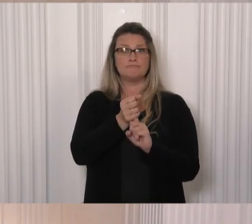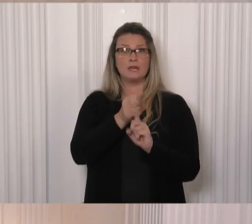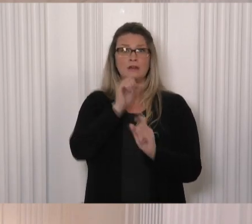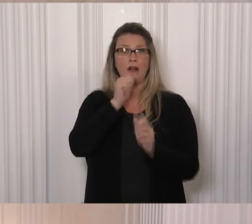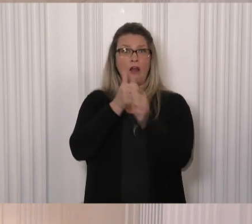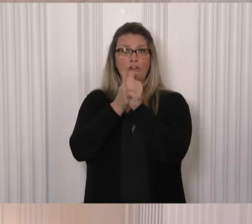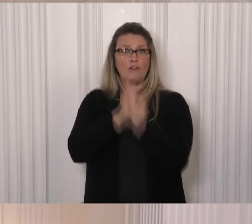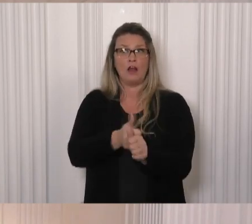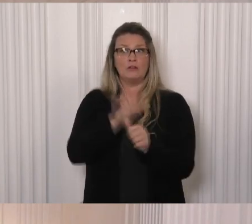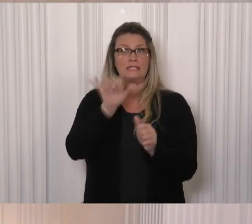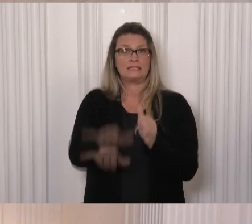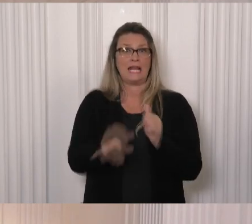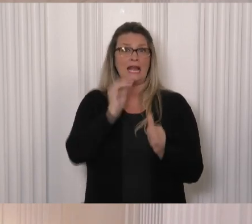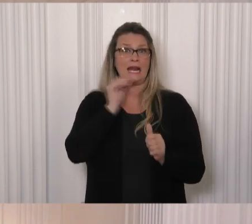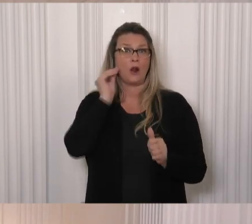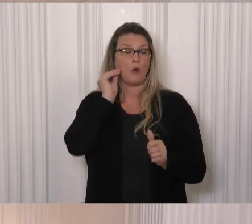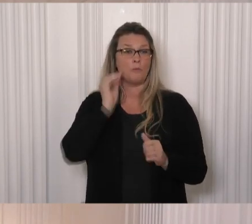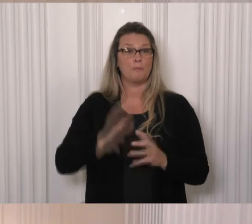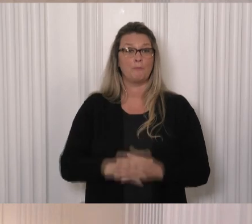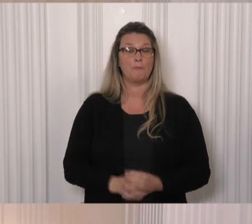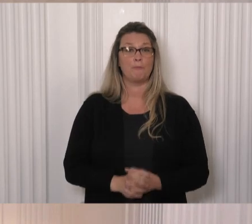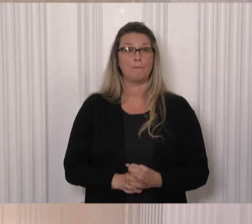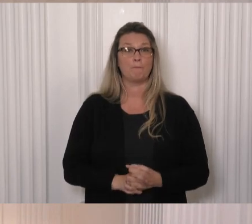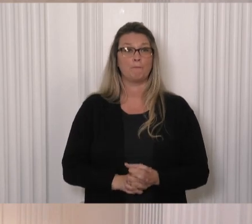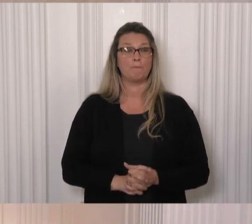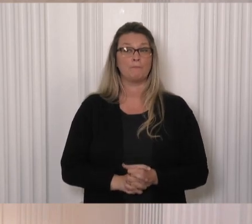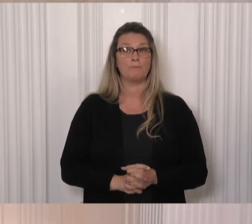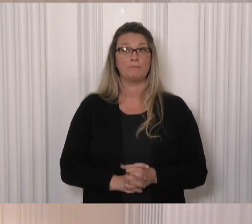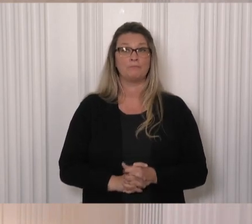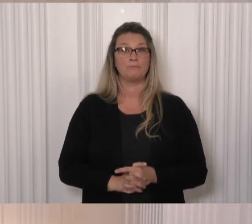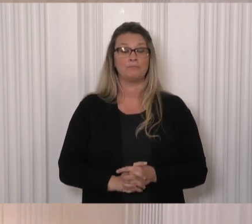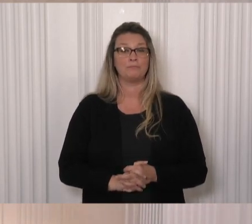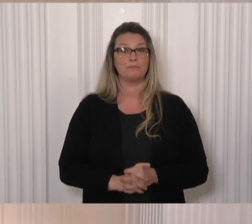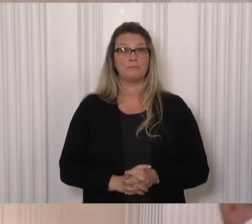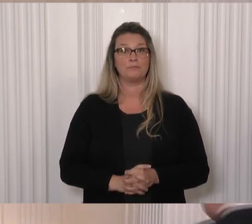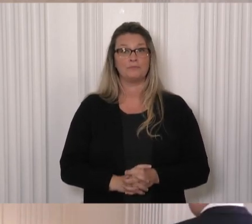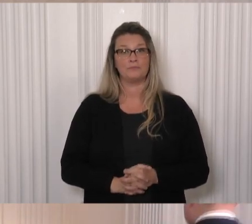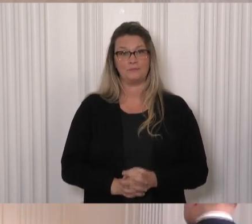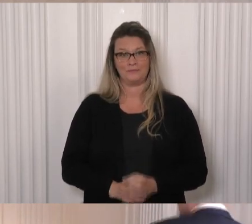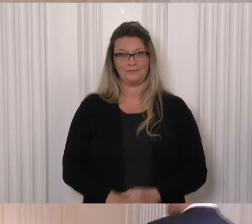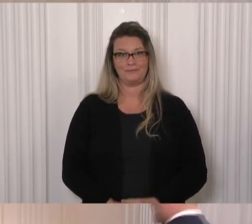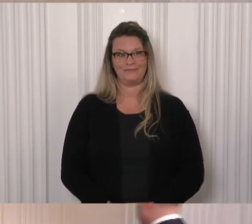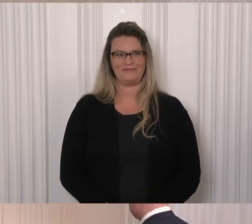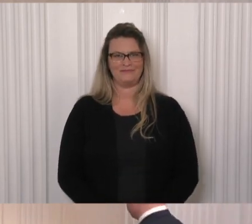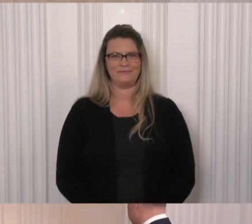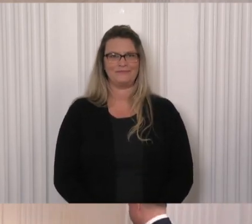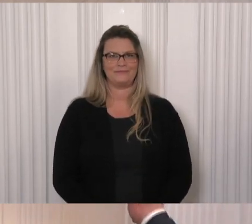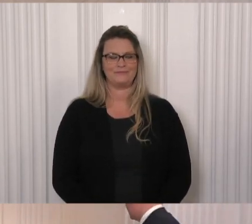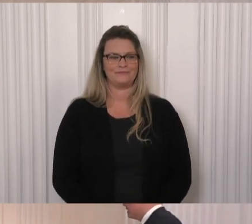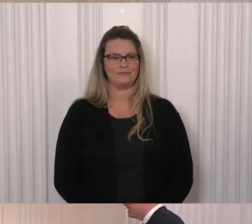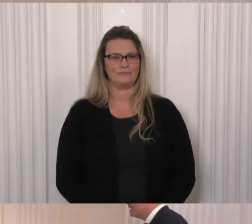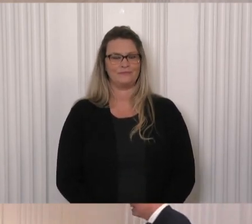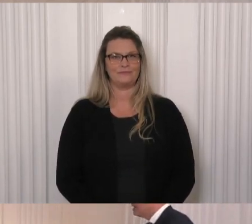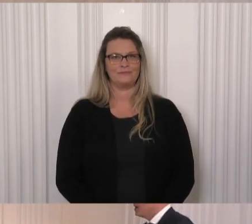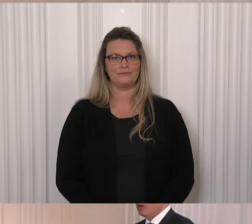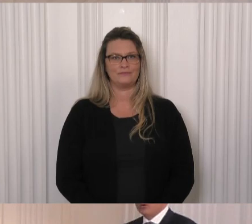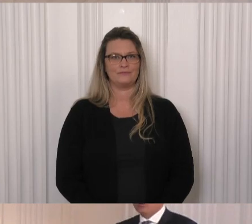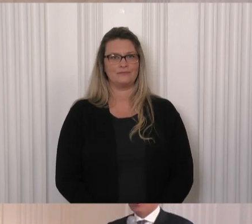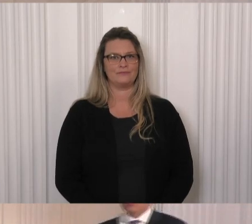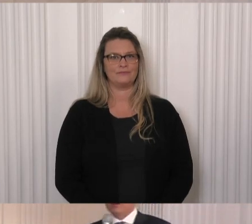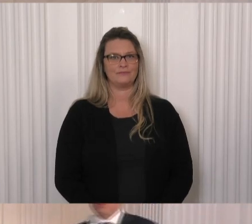What happens? I think it's Brian again. Here we go. You increased your risk. Forgive me, I just can't